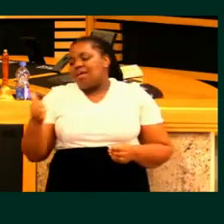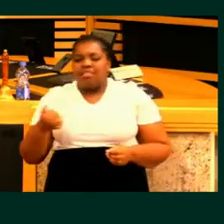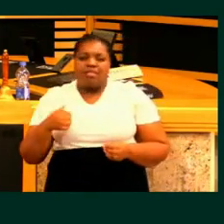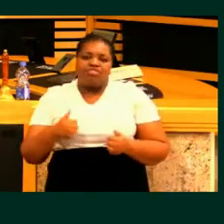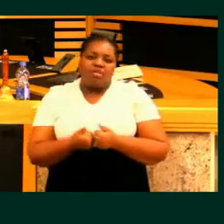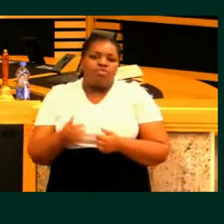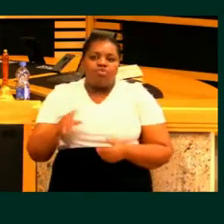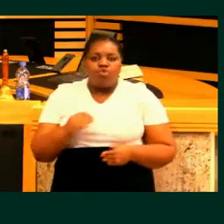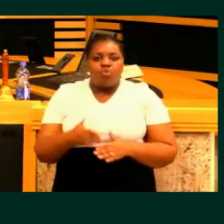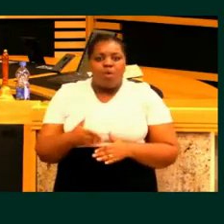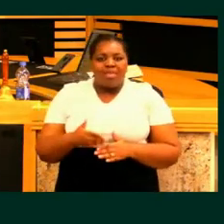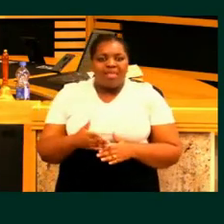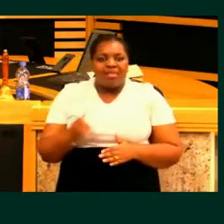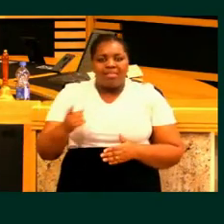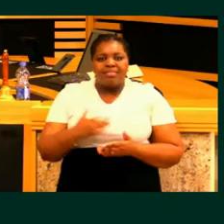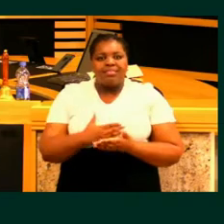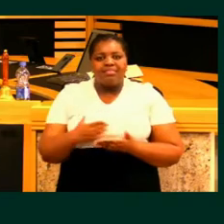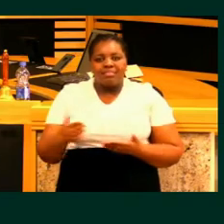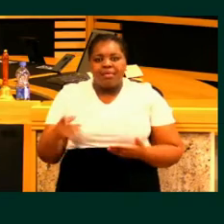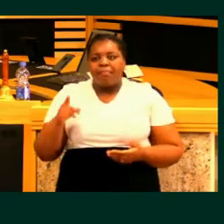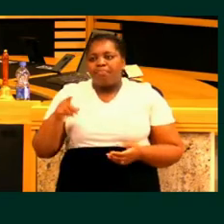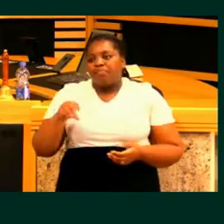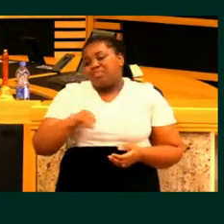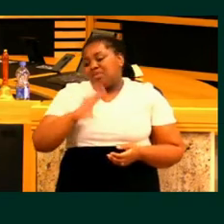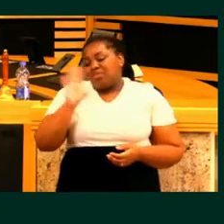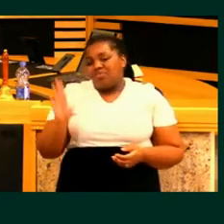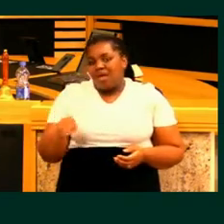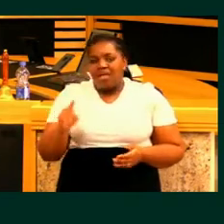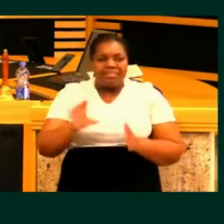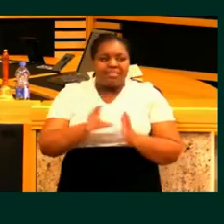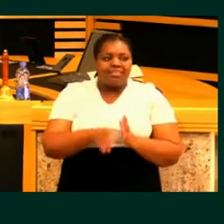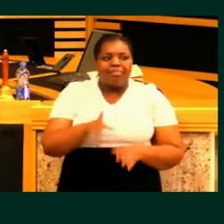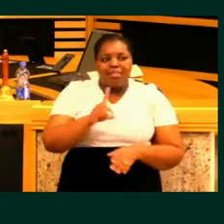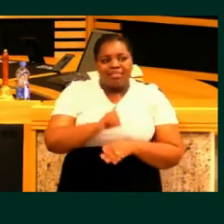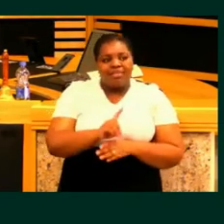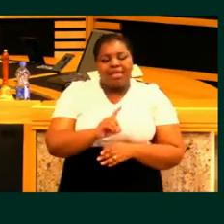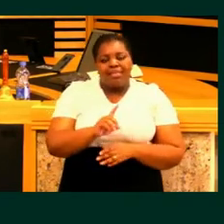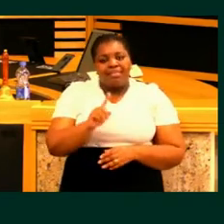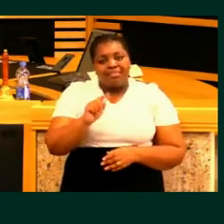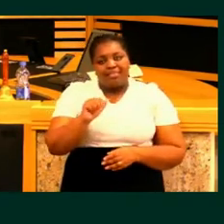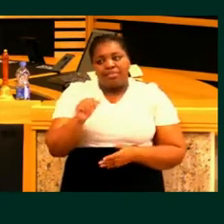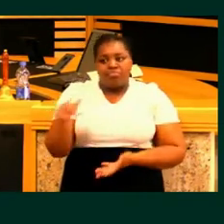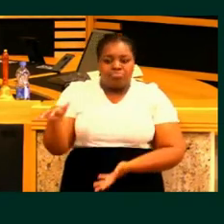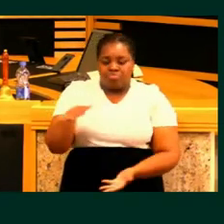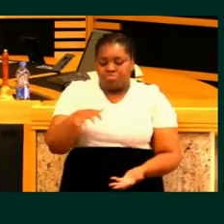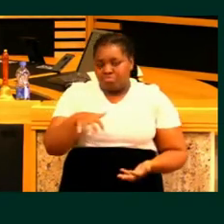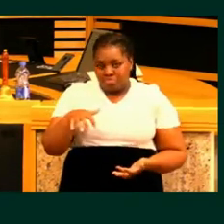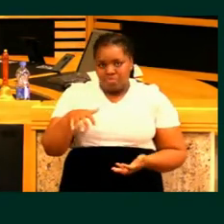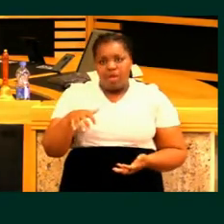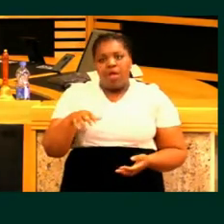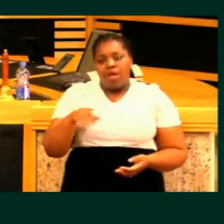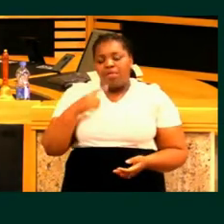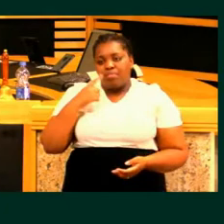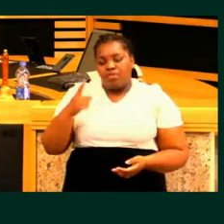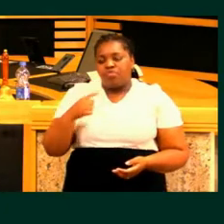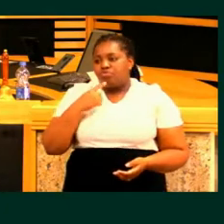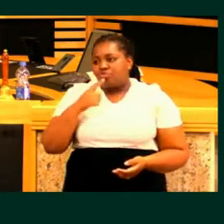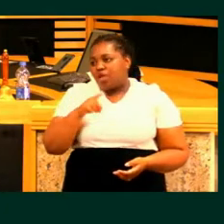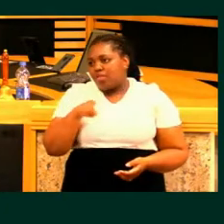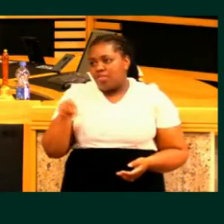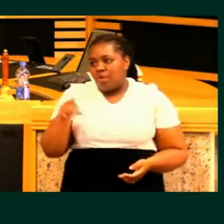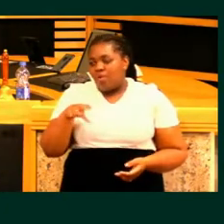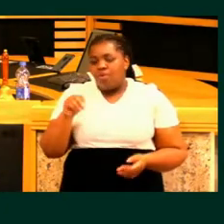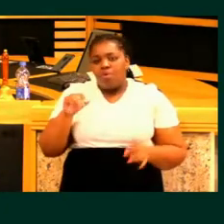unemployment in subsaharan Africa disability data recently collected by the World Bank through regular household surveys in